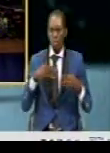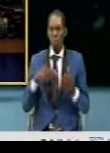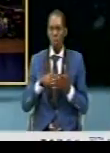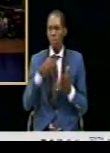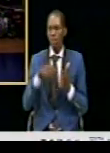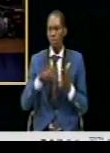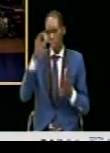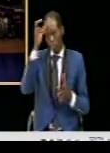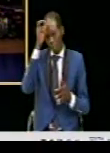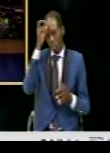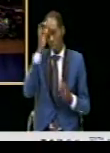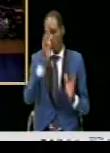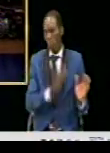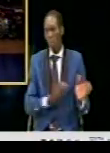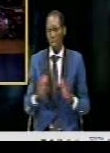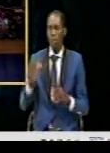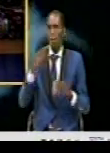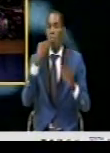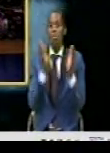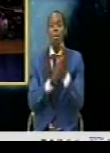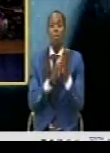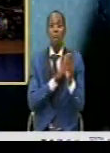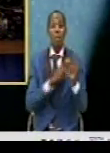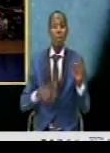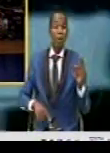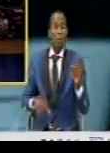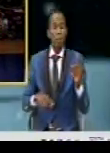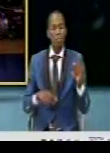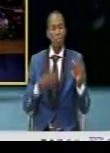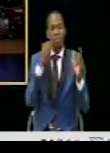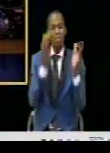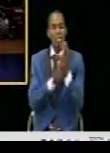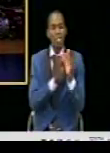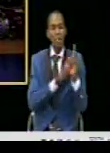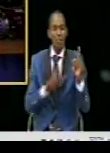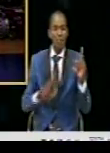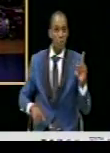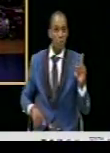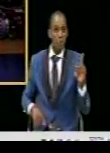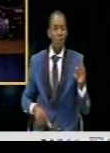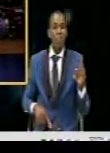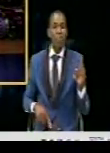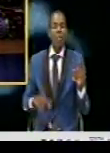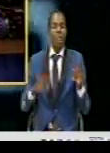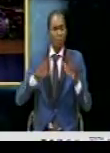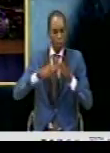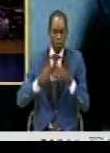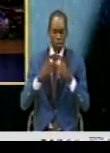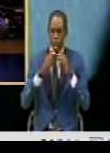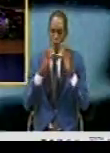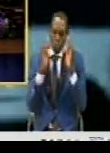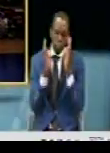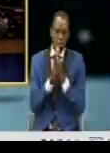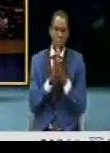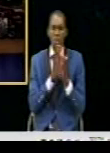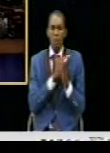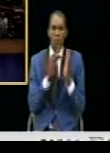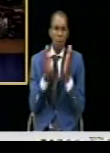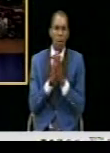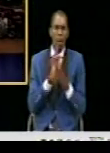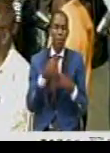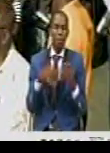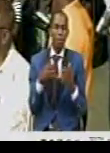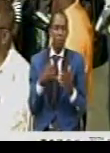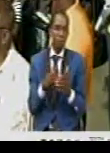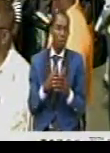side. I say, no, I cannot accept this. This is satanic activities. Praise the Lord. I say,